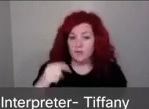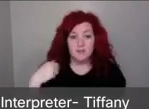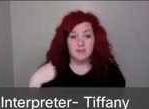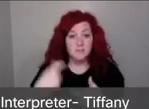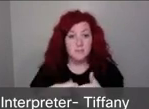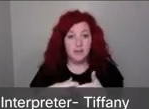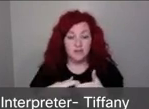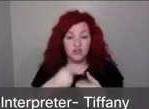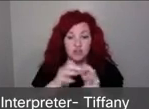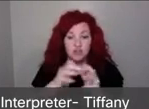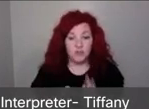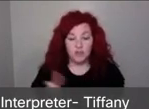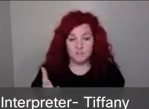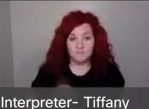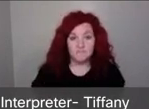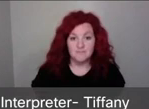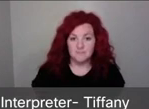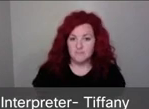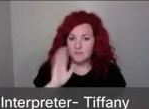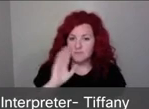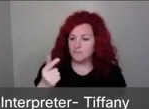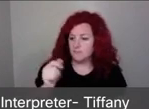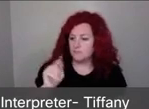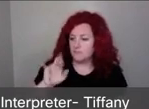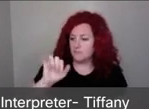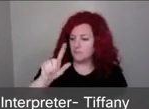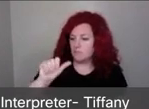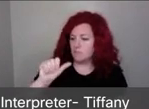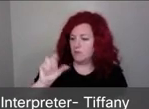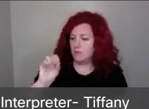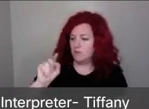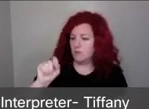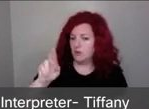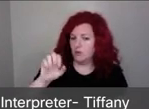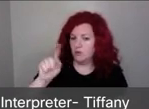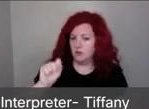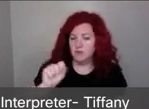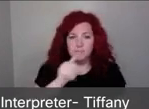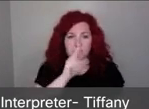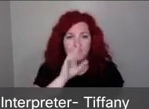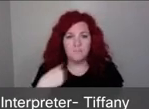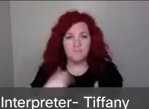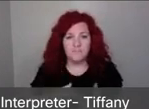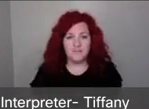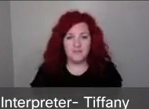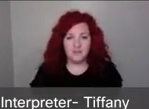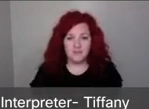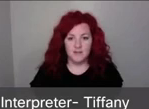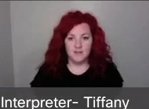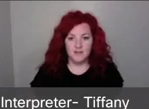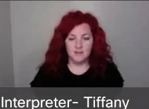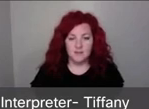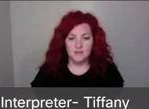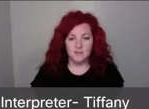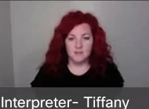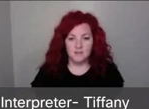interpreter. Hello, my name is Gabriela Contreras. I am the Spanish interpreter. Hola, mi nombre es Gabriela Contreras. Soy su intérprete.